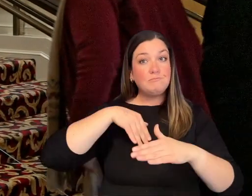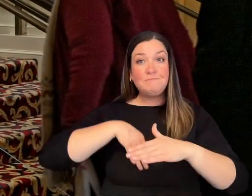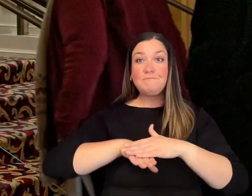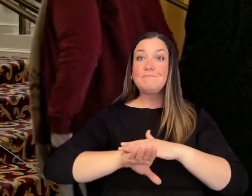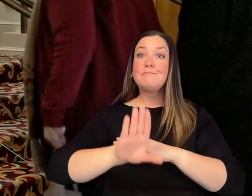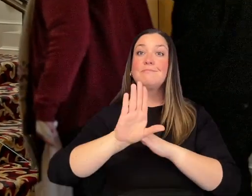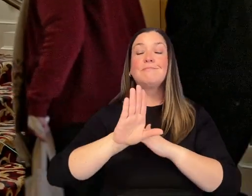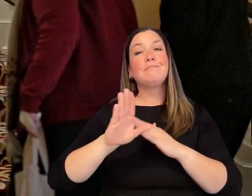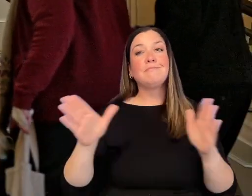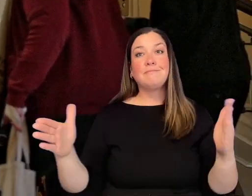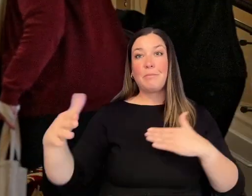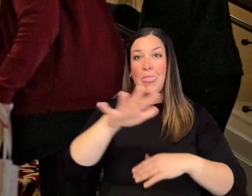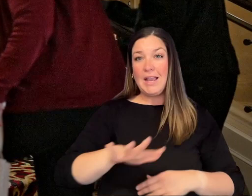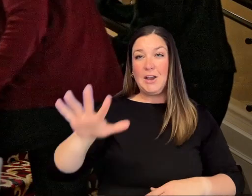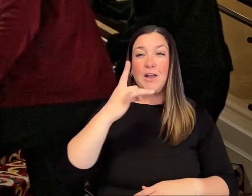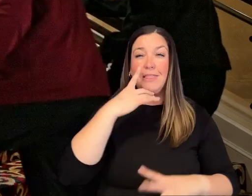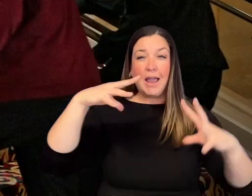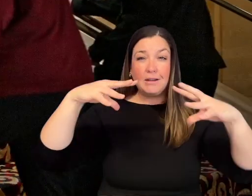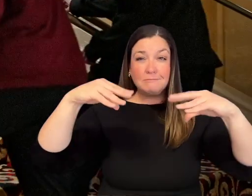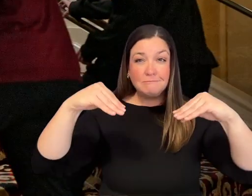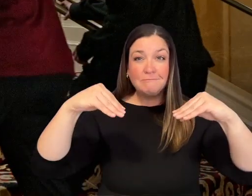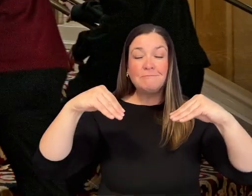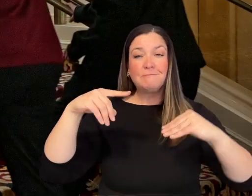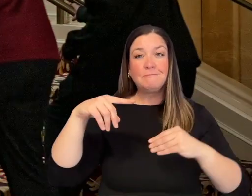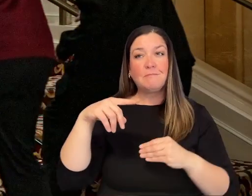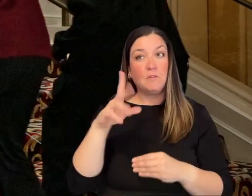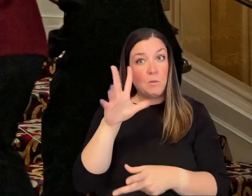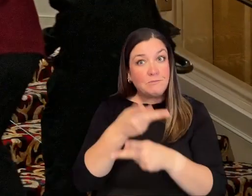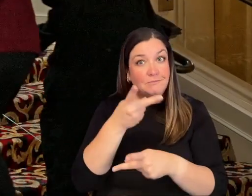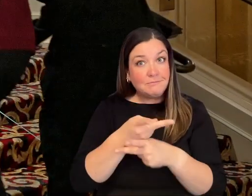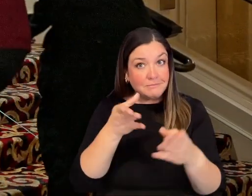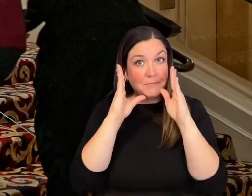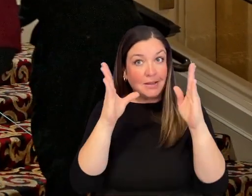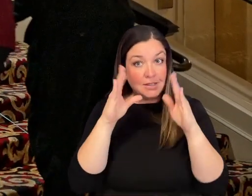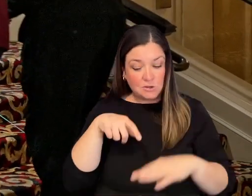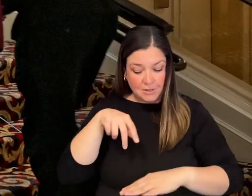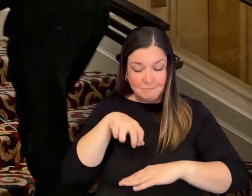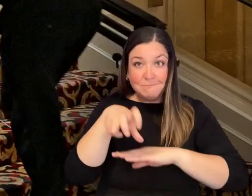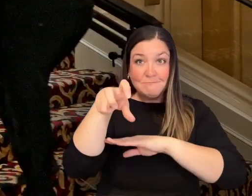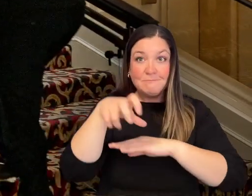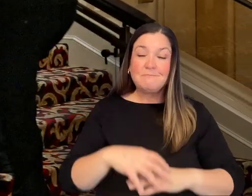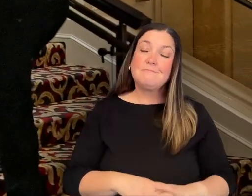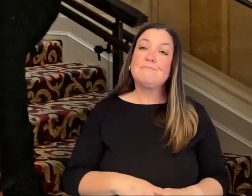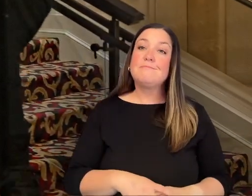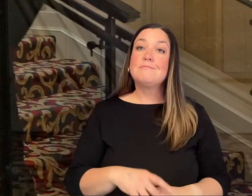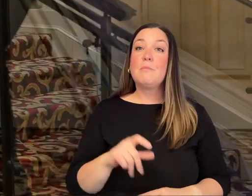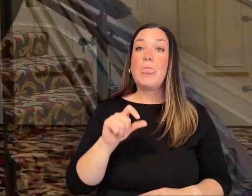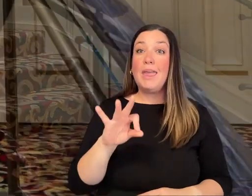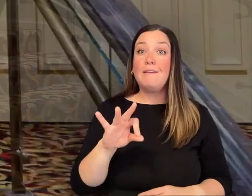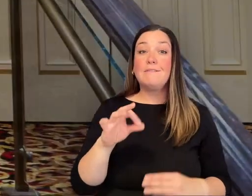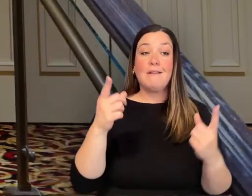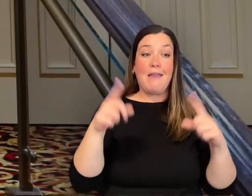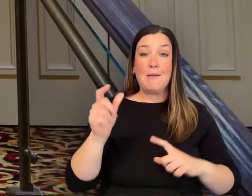will then enter the sound and light lock. The lights are usually dimmed in the sound and light lock, so please watch your step. If